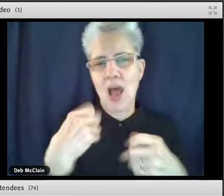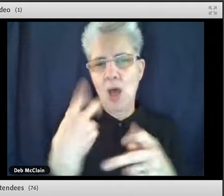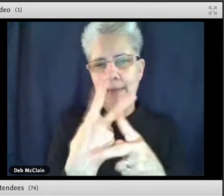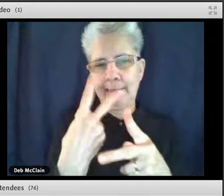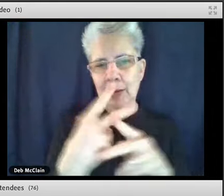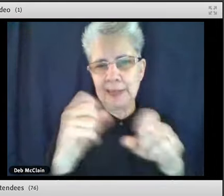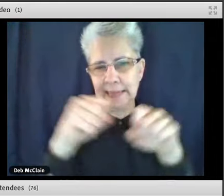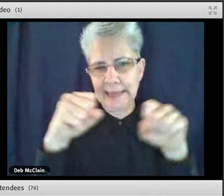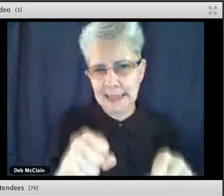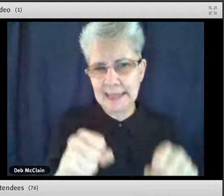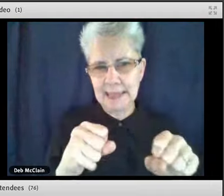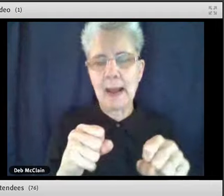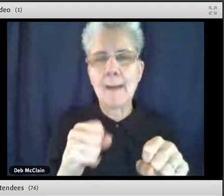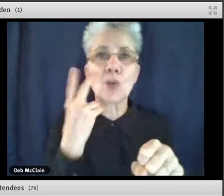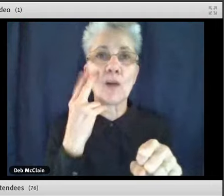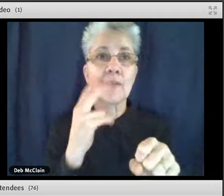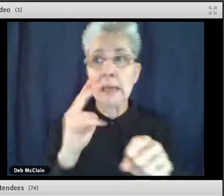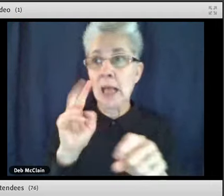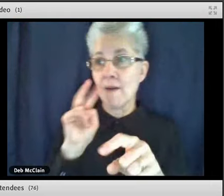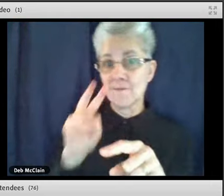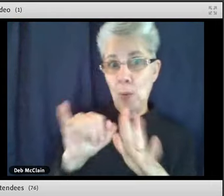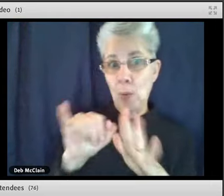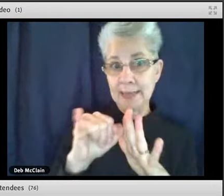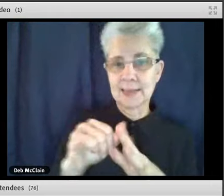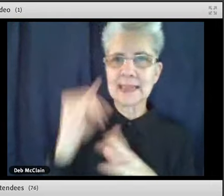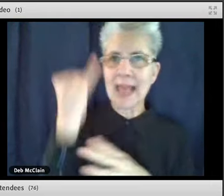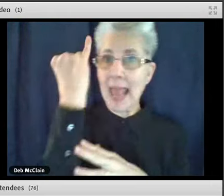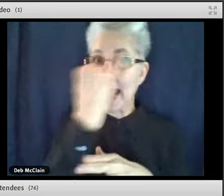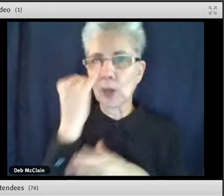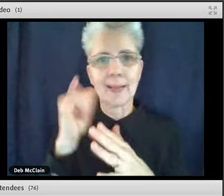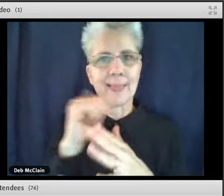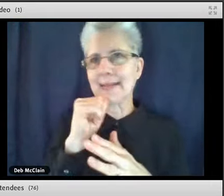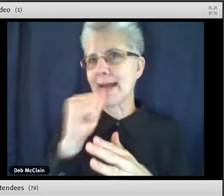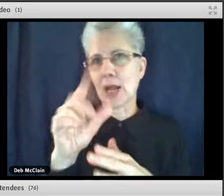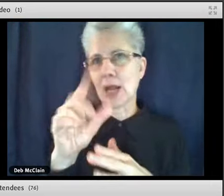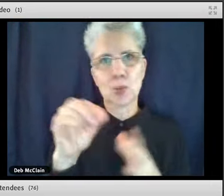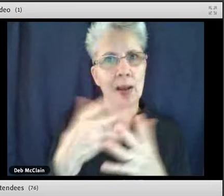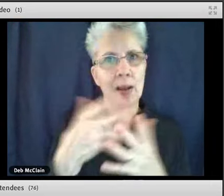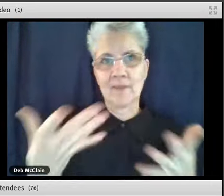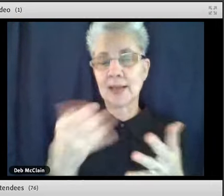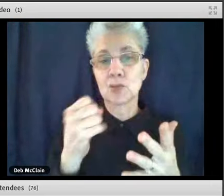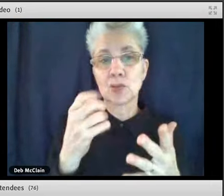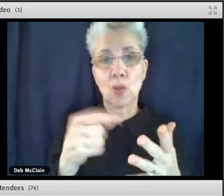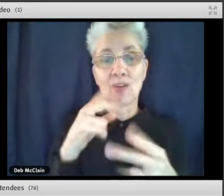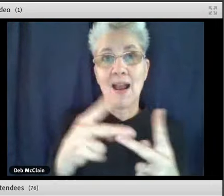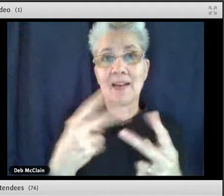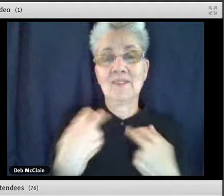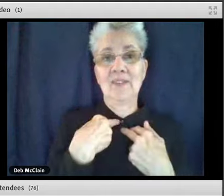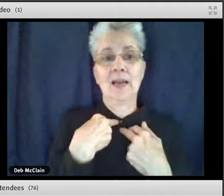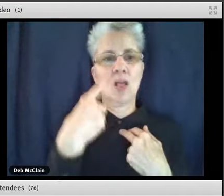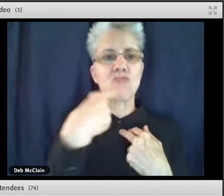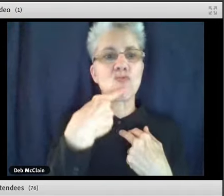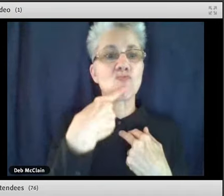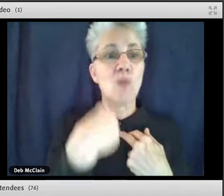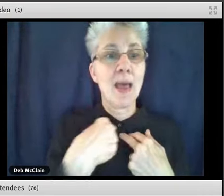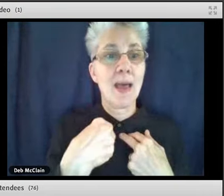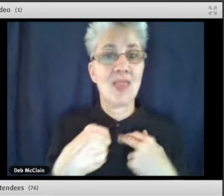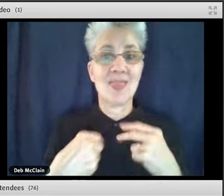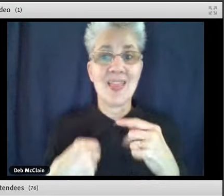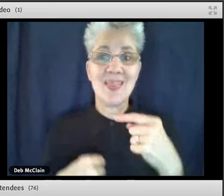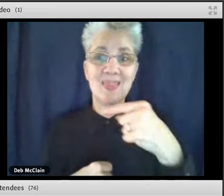Italy, unfortunately, they did not do a lot of things. And so they're kind of in the red here without protective measures. And so they kind